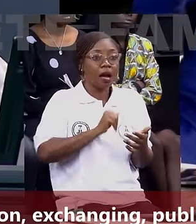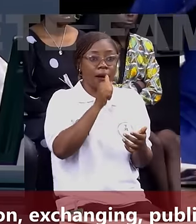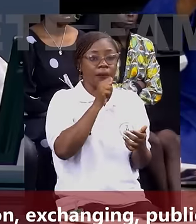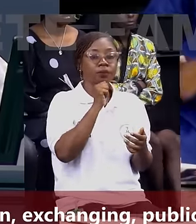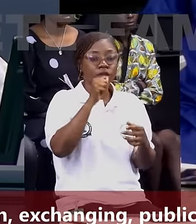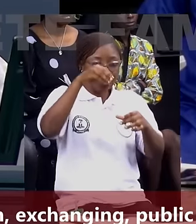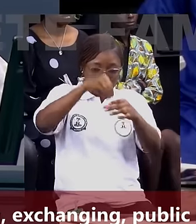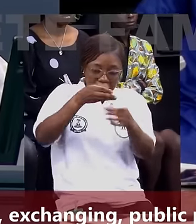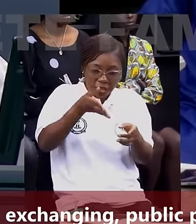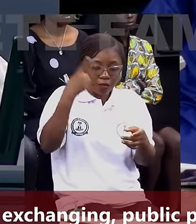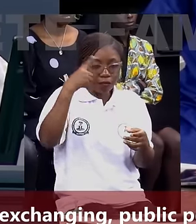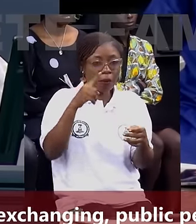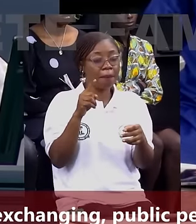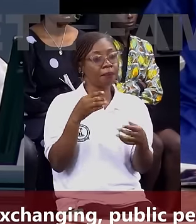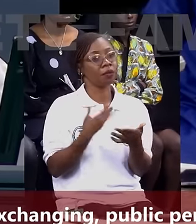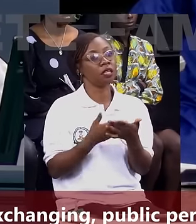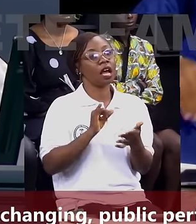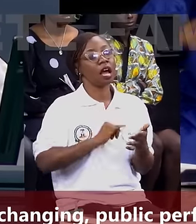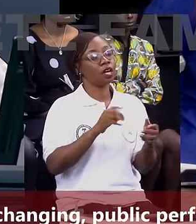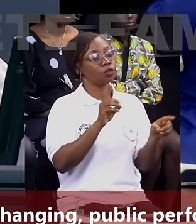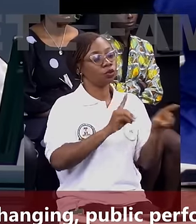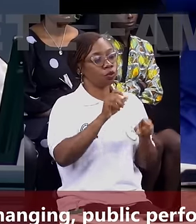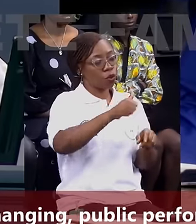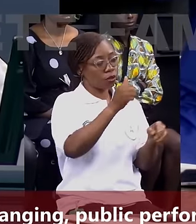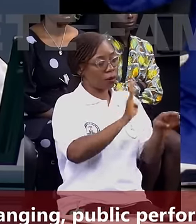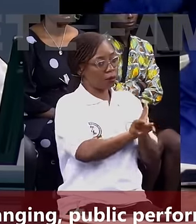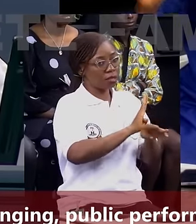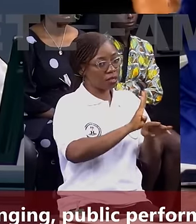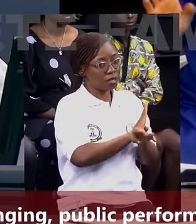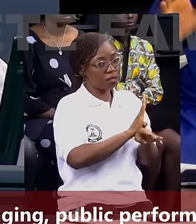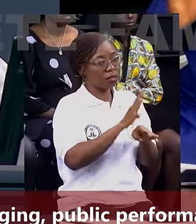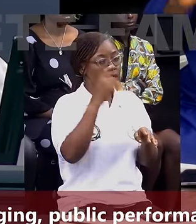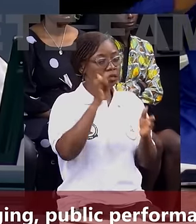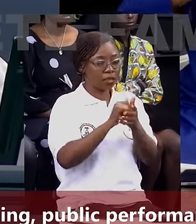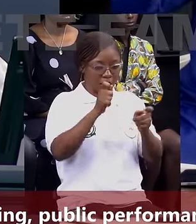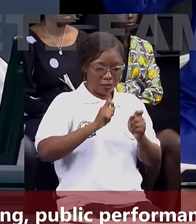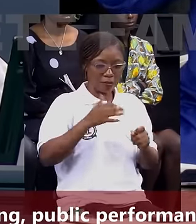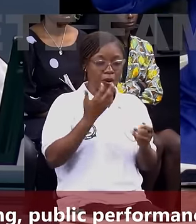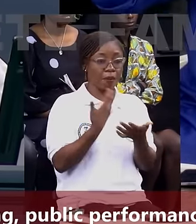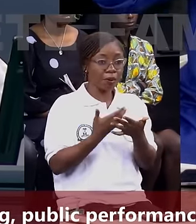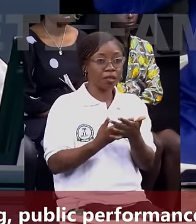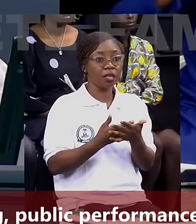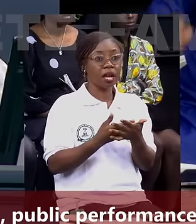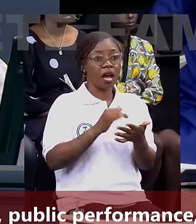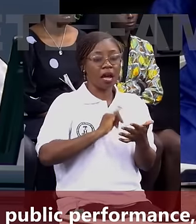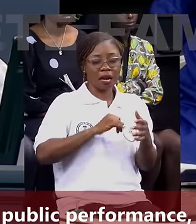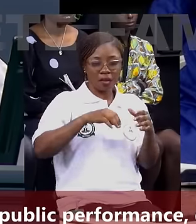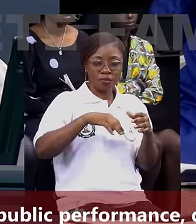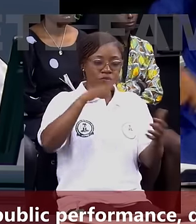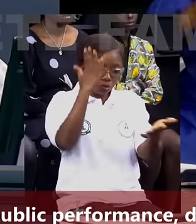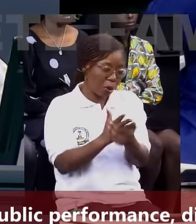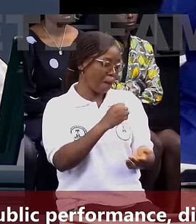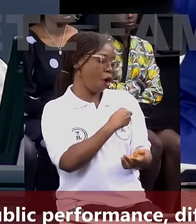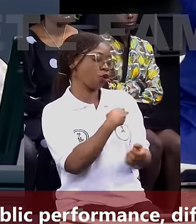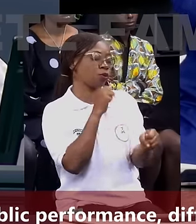do other businesses that give me money. And I can walk away from Alliance Hospital and my lifestyle will not diminish one day.